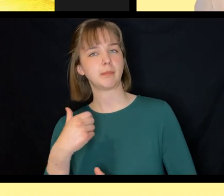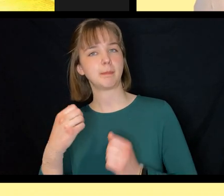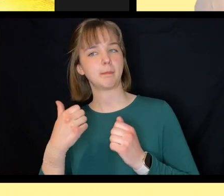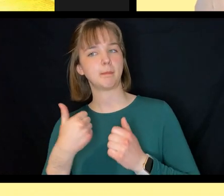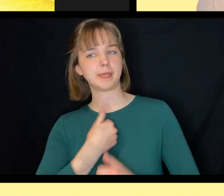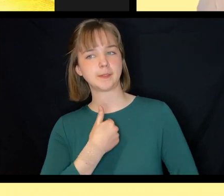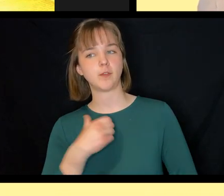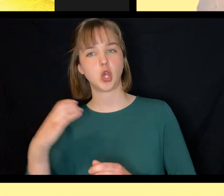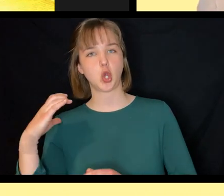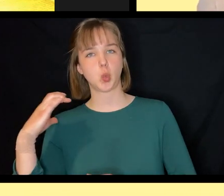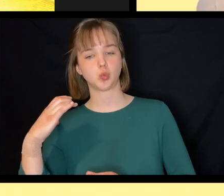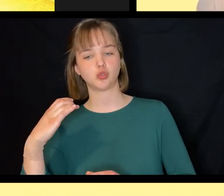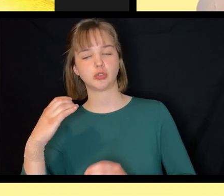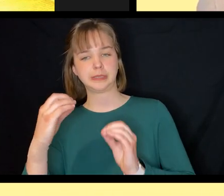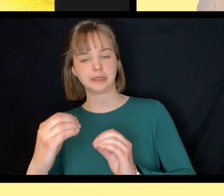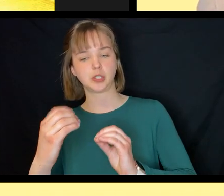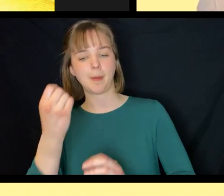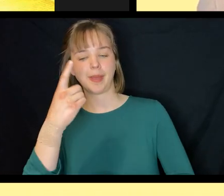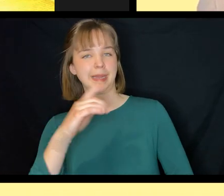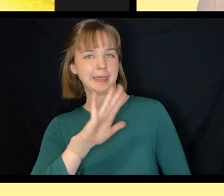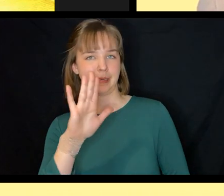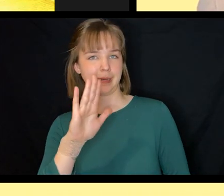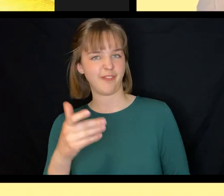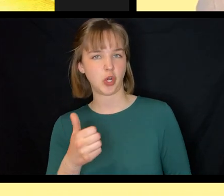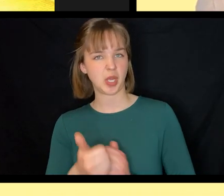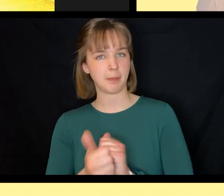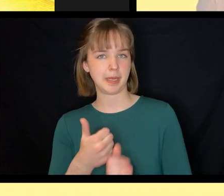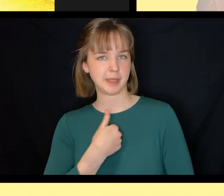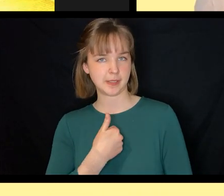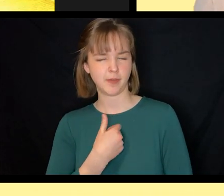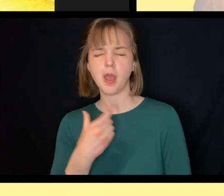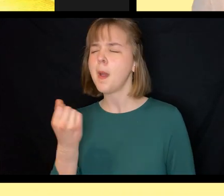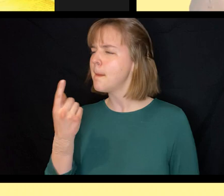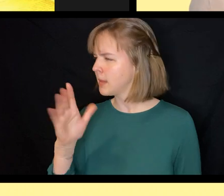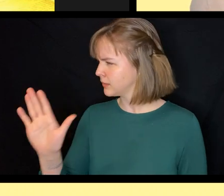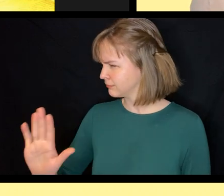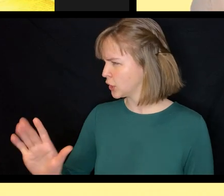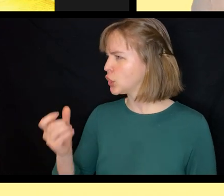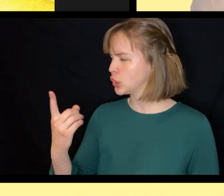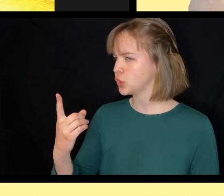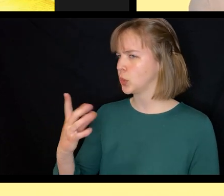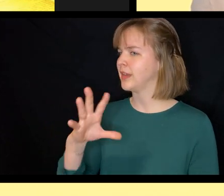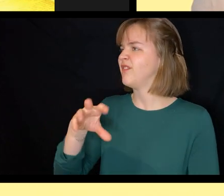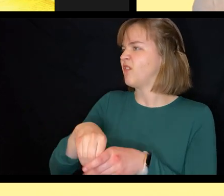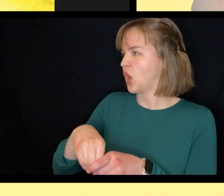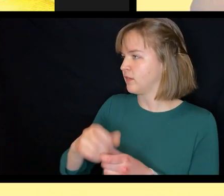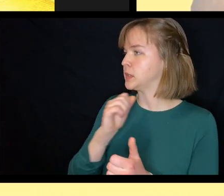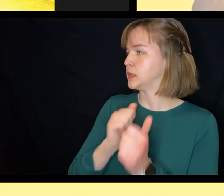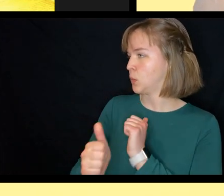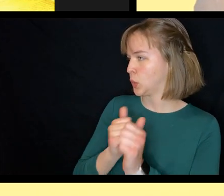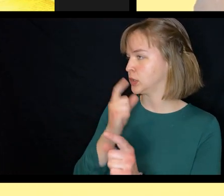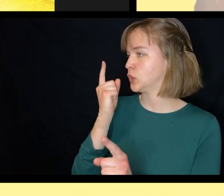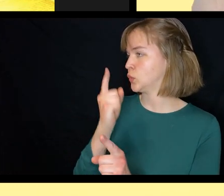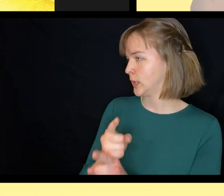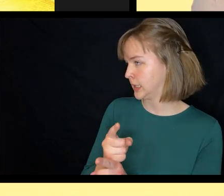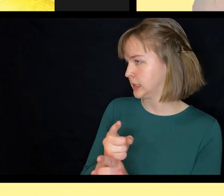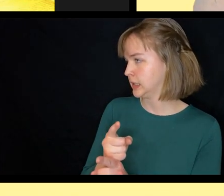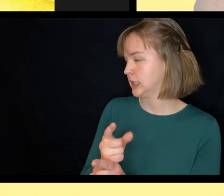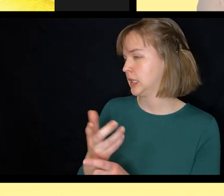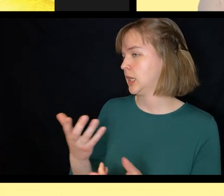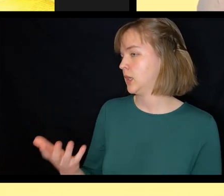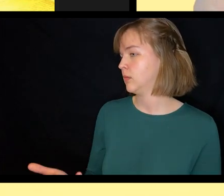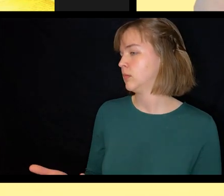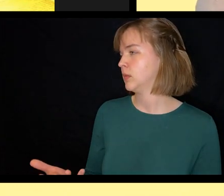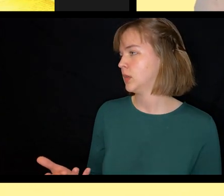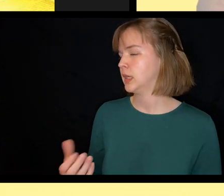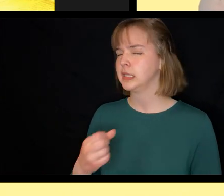got. Sure, sure. Yeah, that's crazy. You did lots of other things though, so you're Yeah, always active. I guess it wasn't just like, oh, sports, I'm gonna